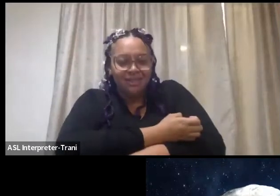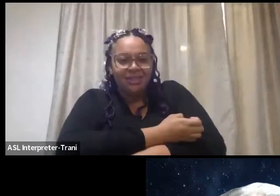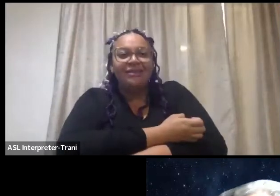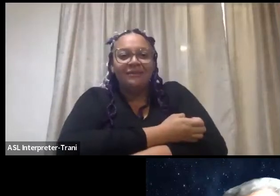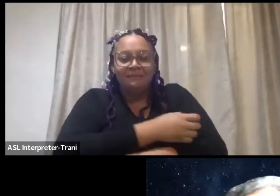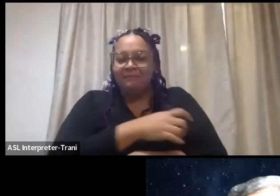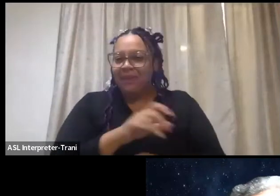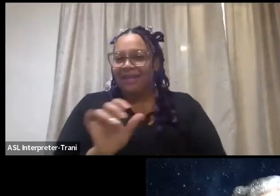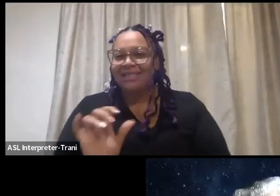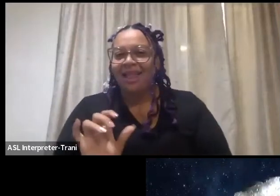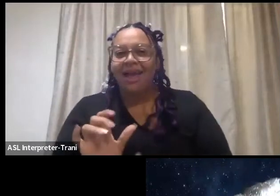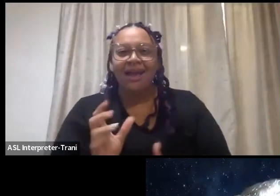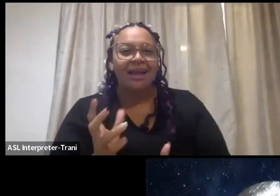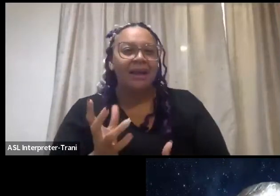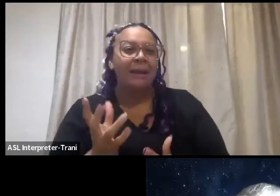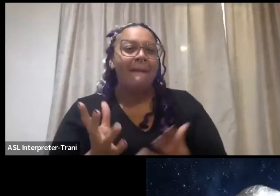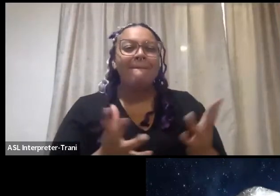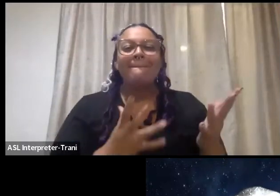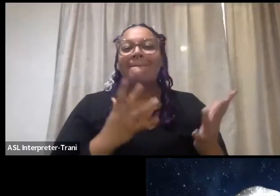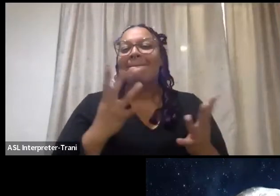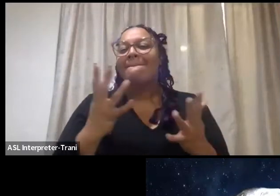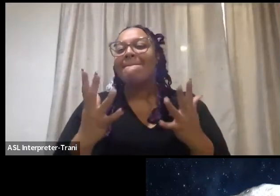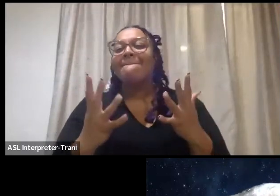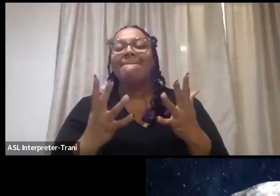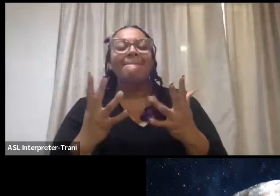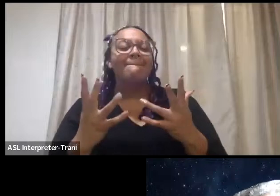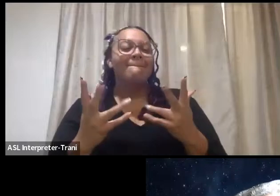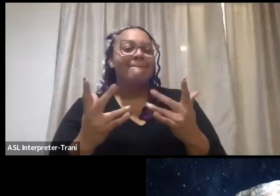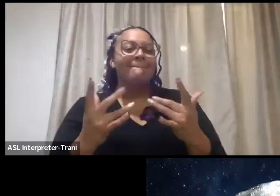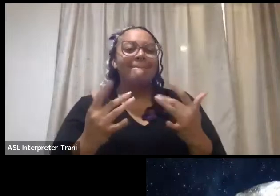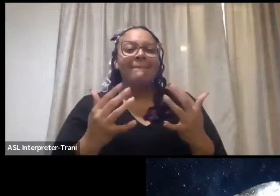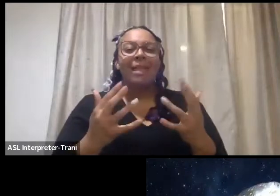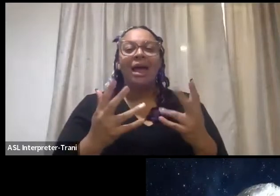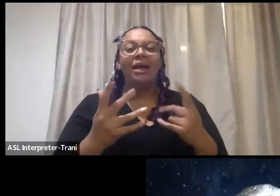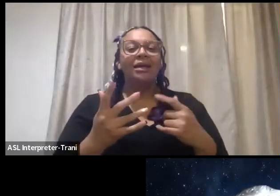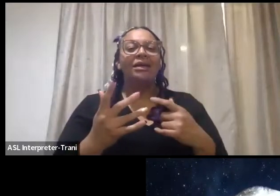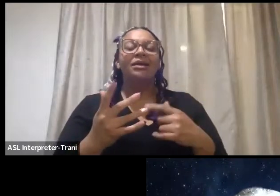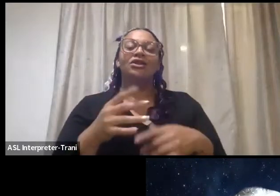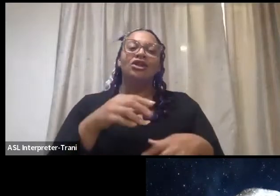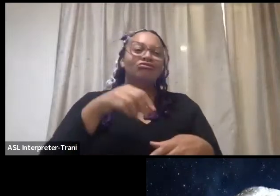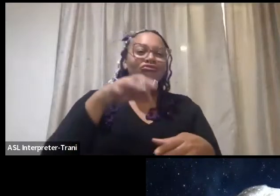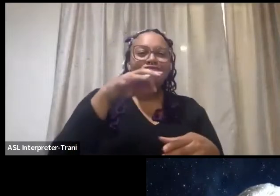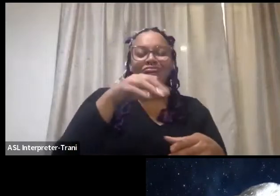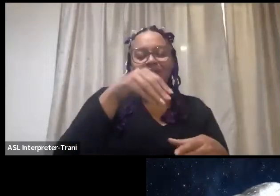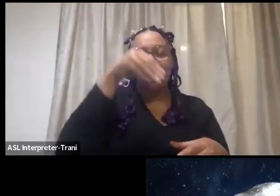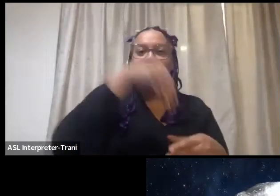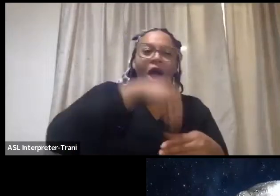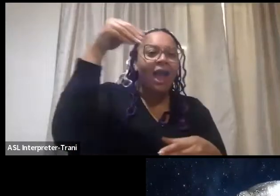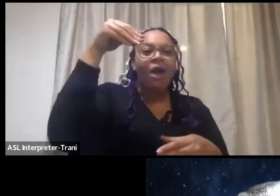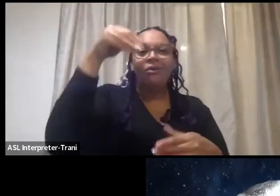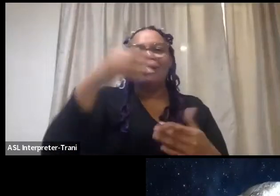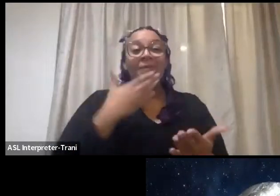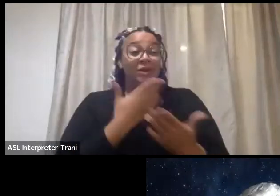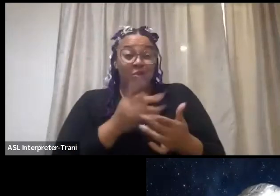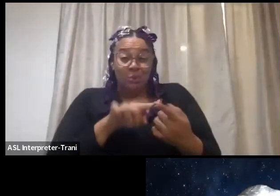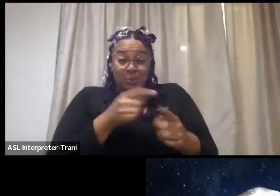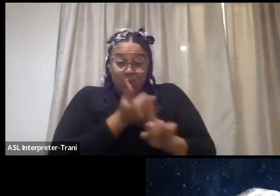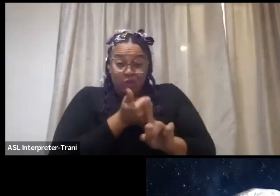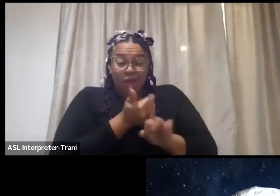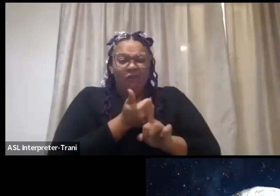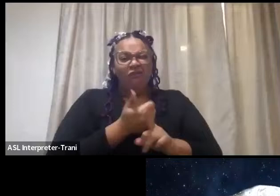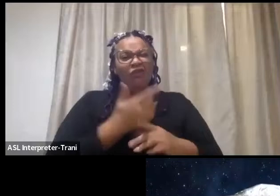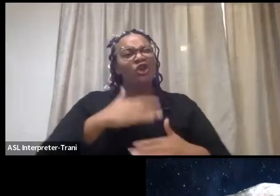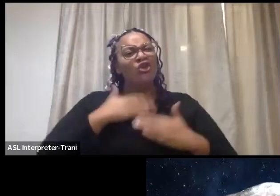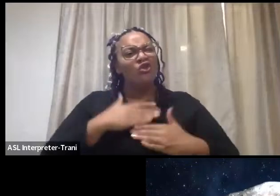it's either it's like clock out, be good to yourself. Where does your joy live?